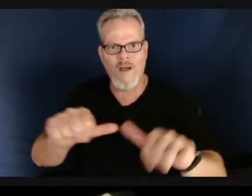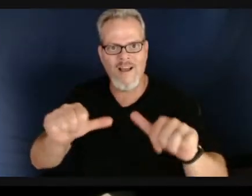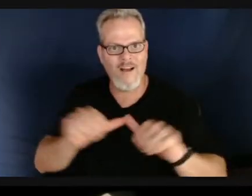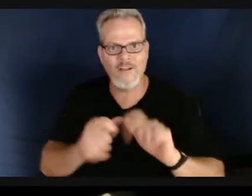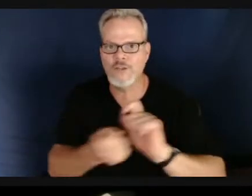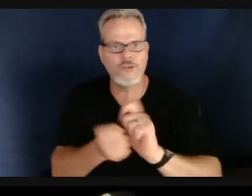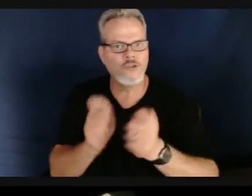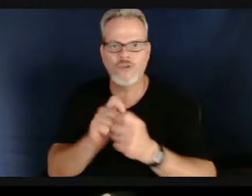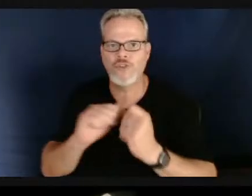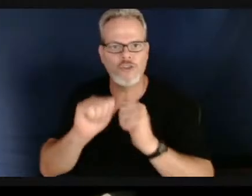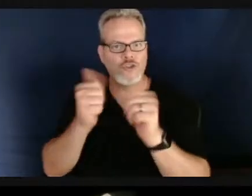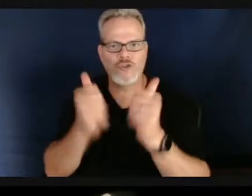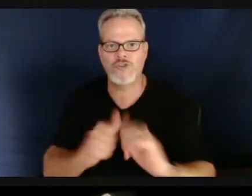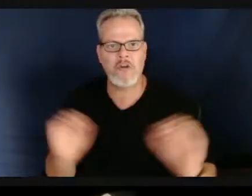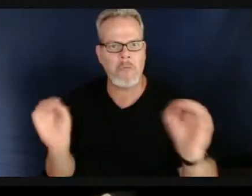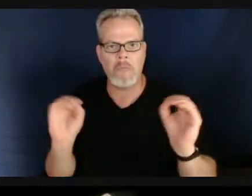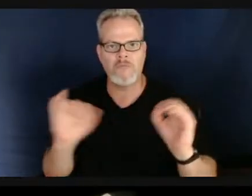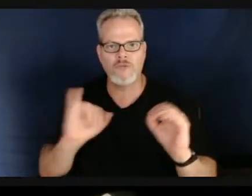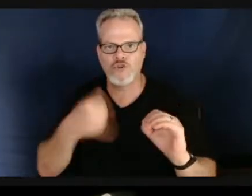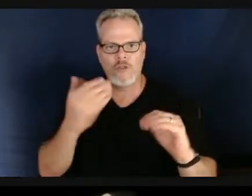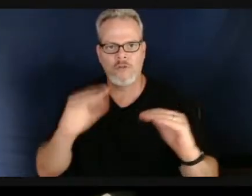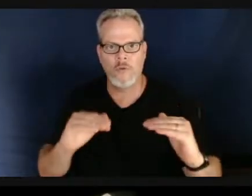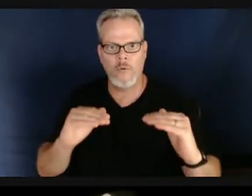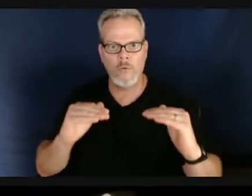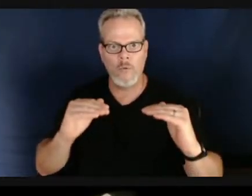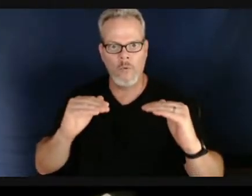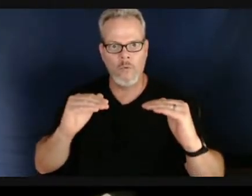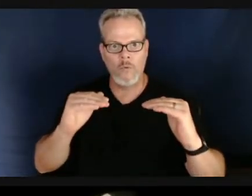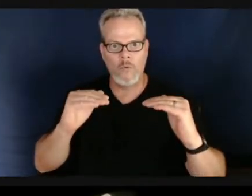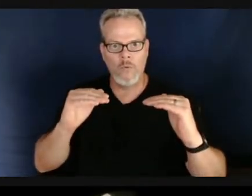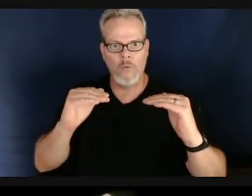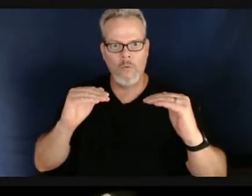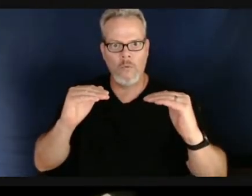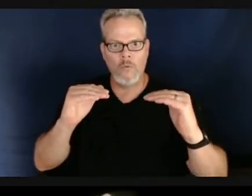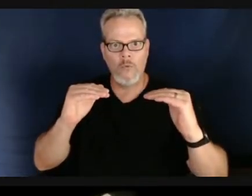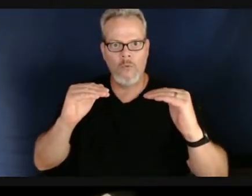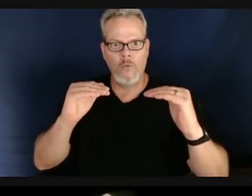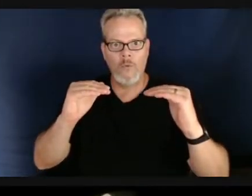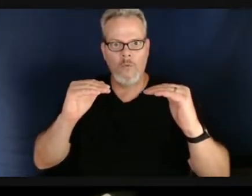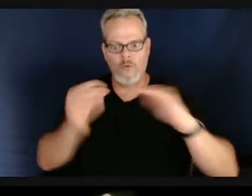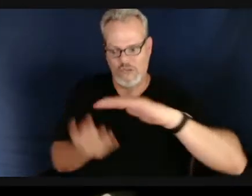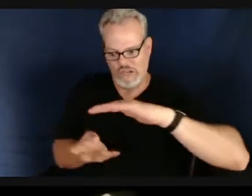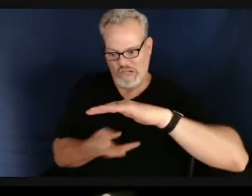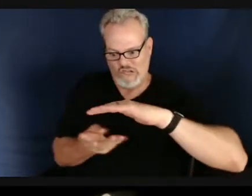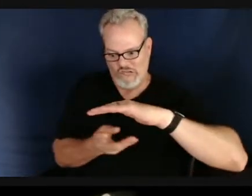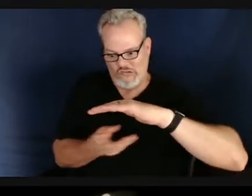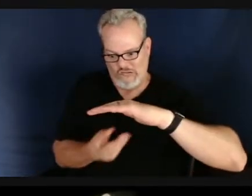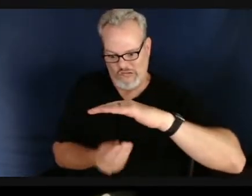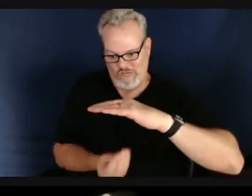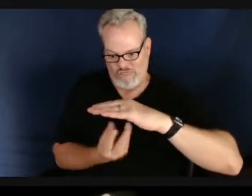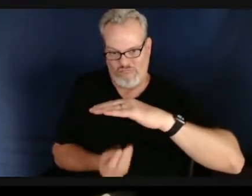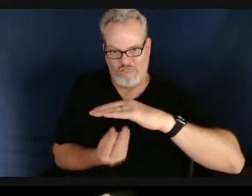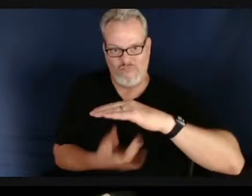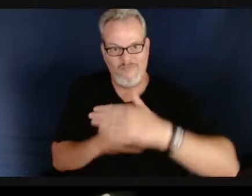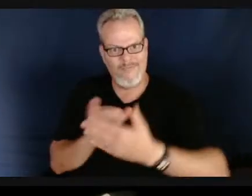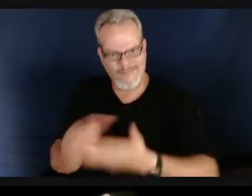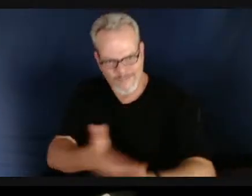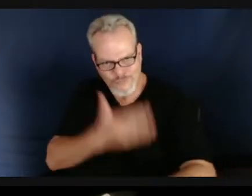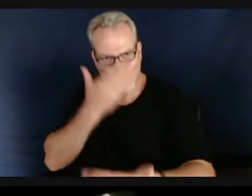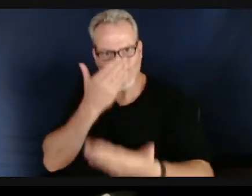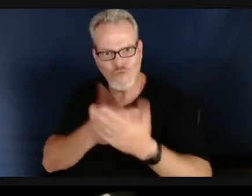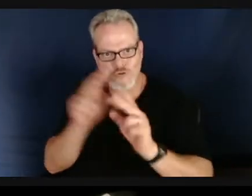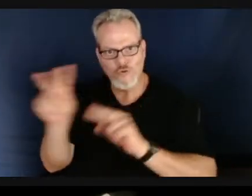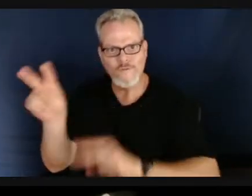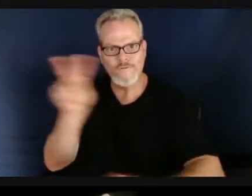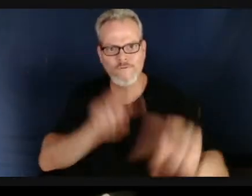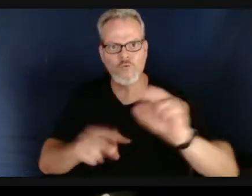at all. It's just rising as a unit, right? That's lava injecting from below. This is not as good a view as we had in our B2 camera, the one